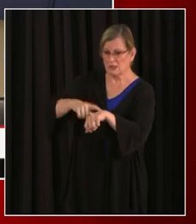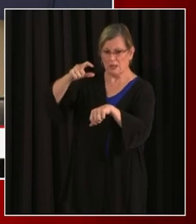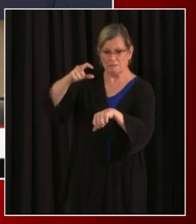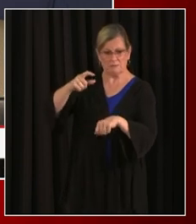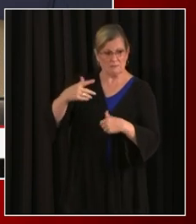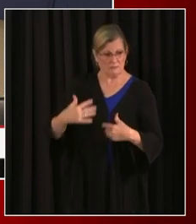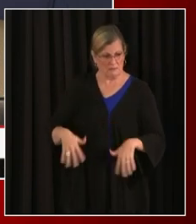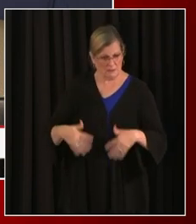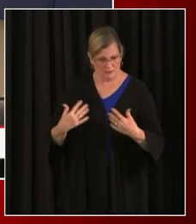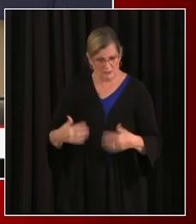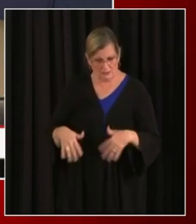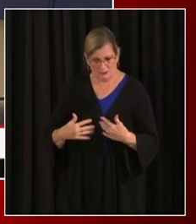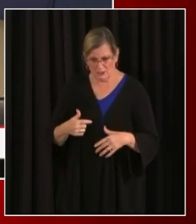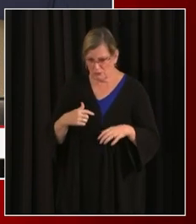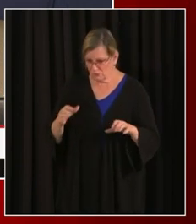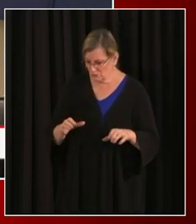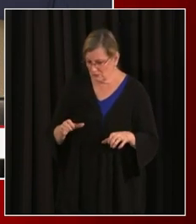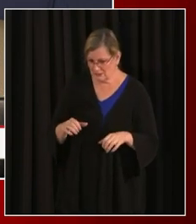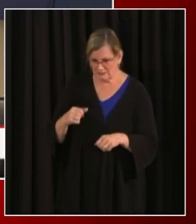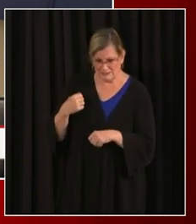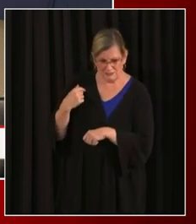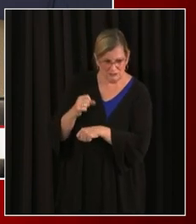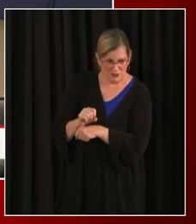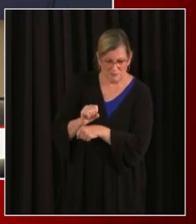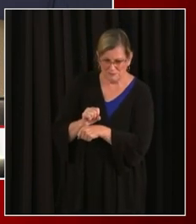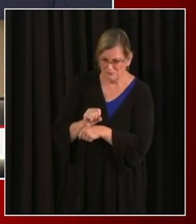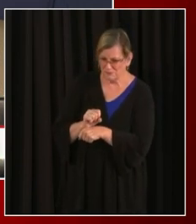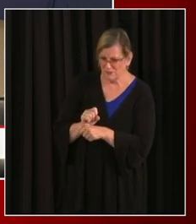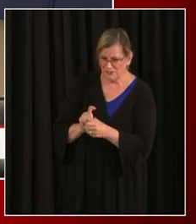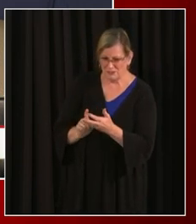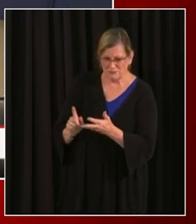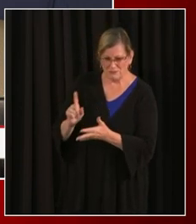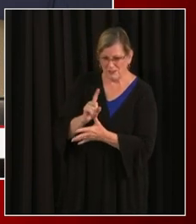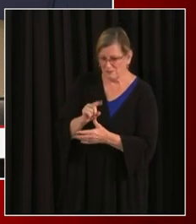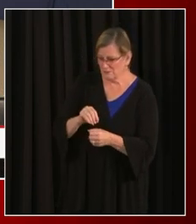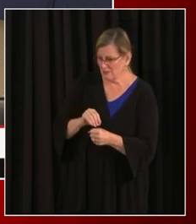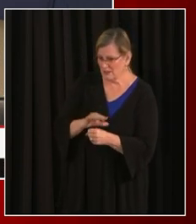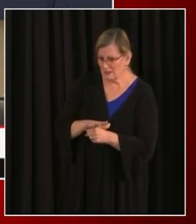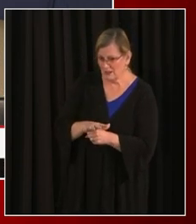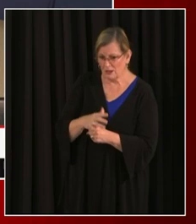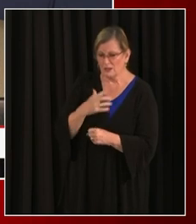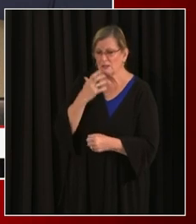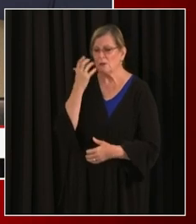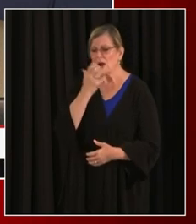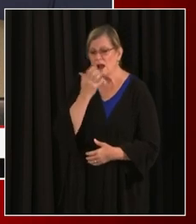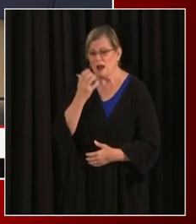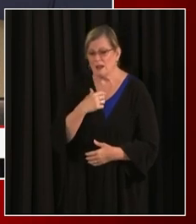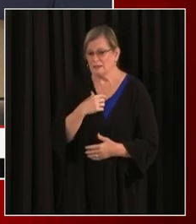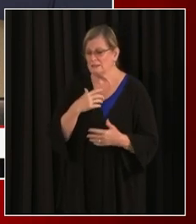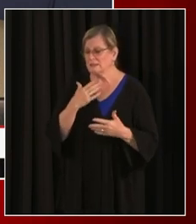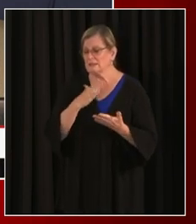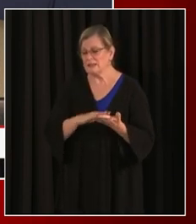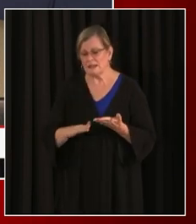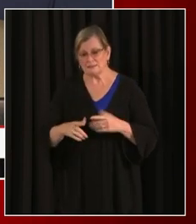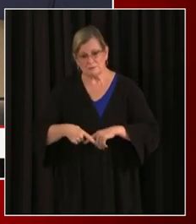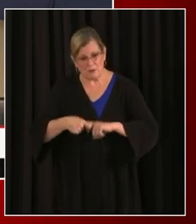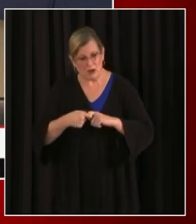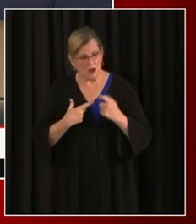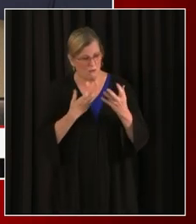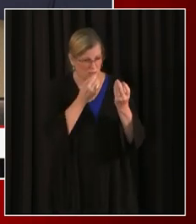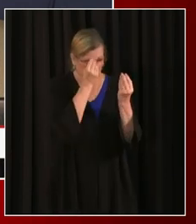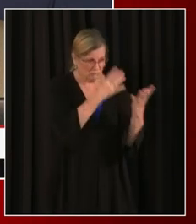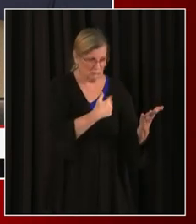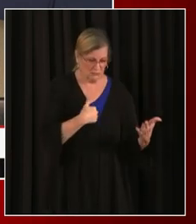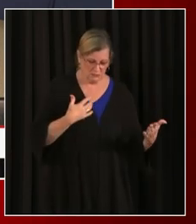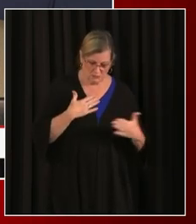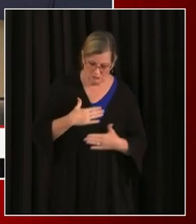and have been doing the job throughout this pandemic without hesitation or pause. So please share my appreciation